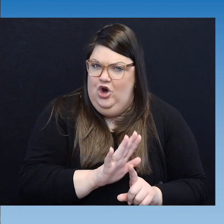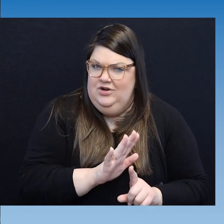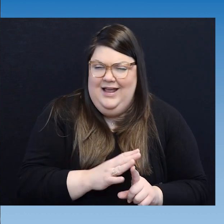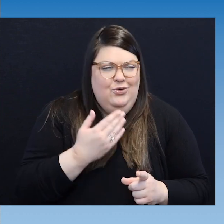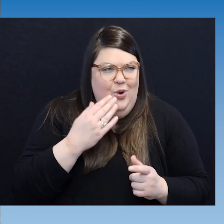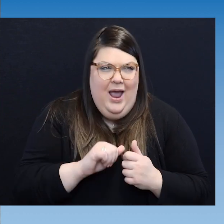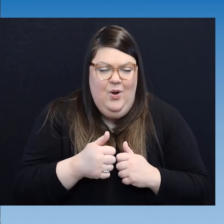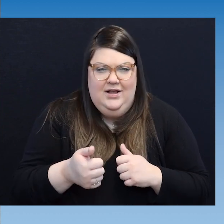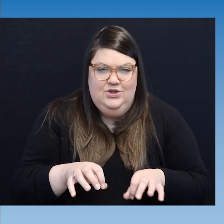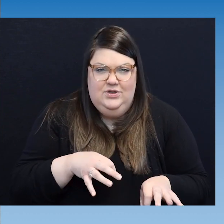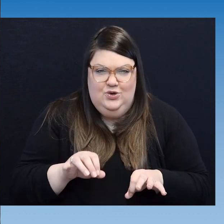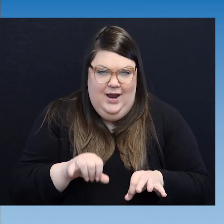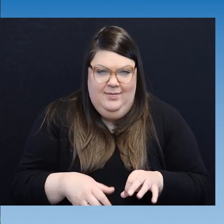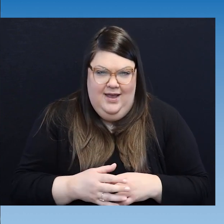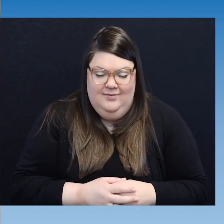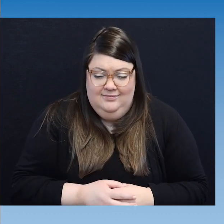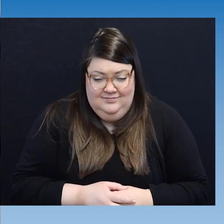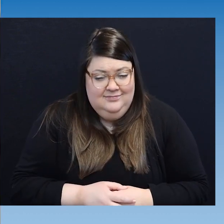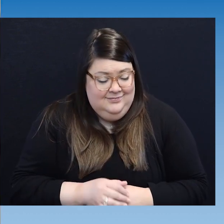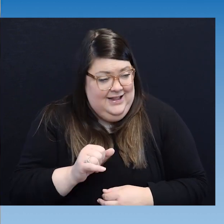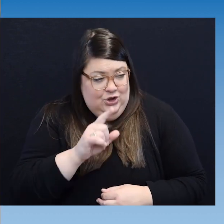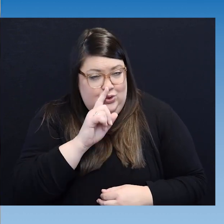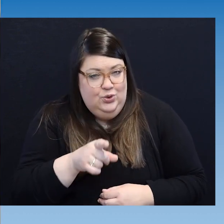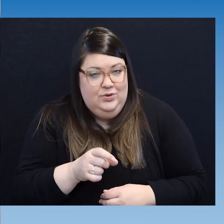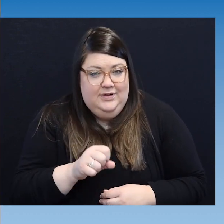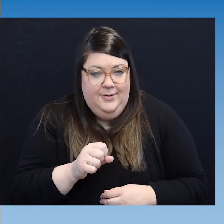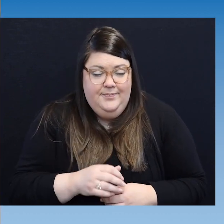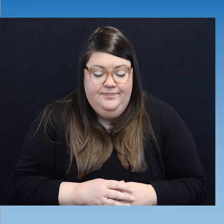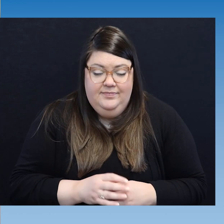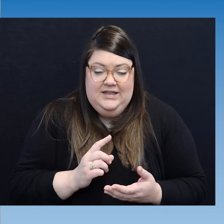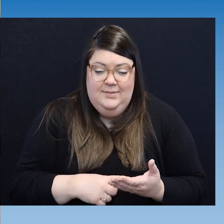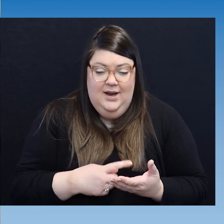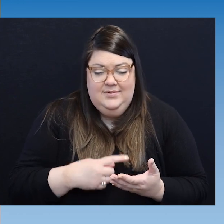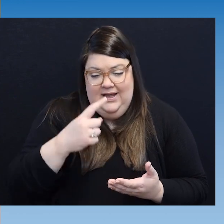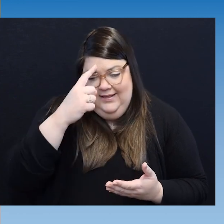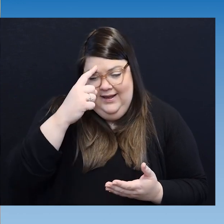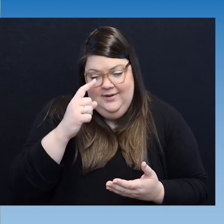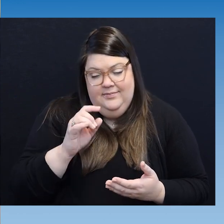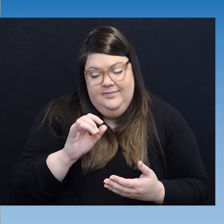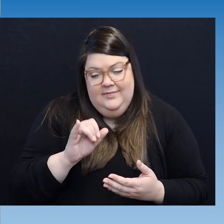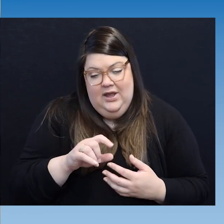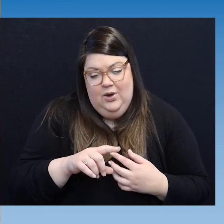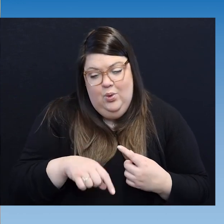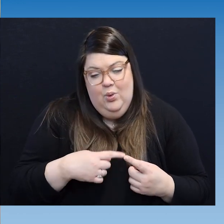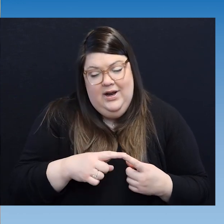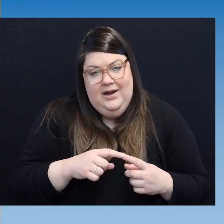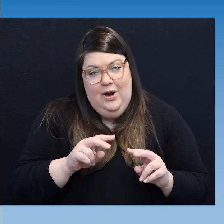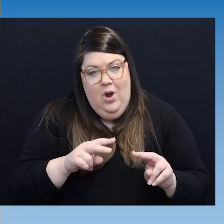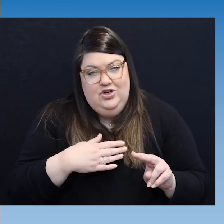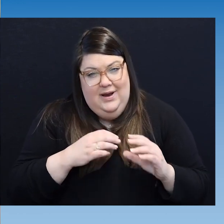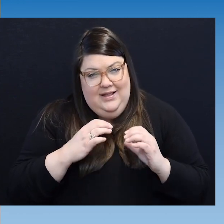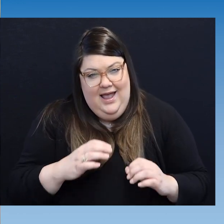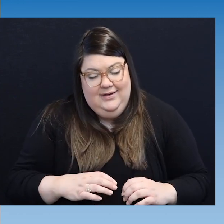I don't know how else to describe it, but. No, that's true. You know, sometimes I think that when I watch my